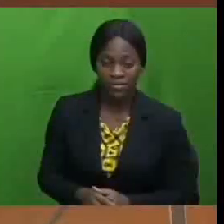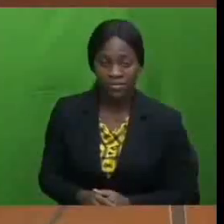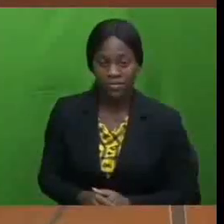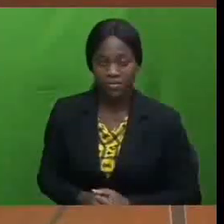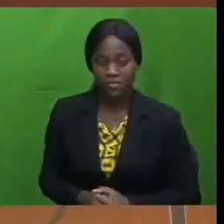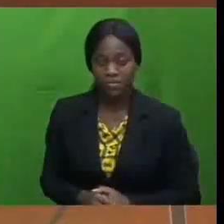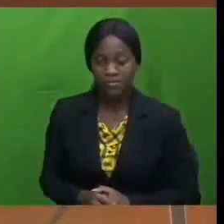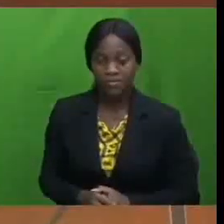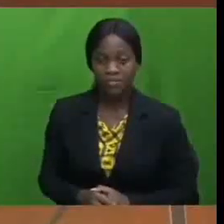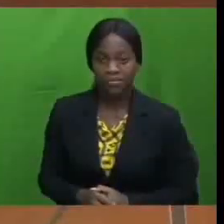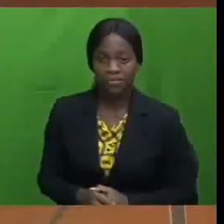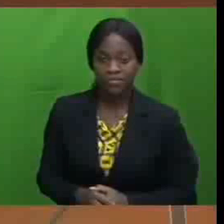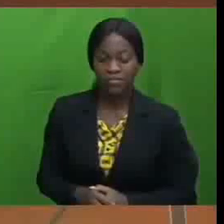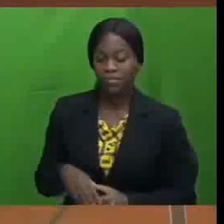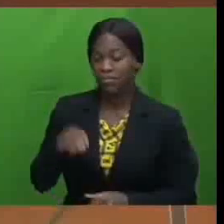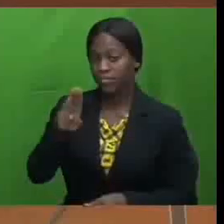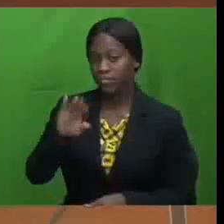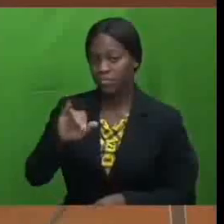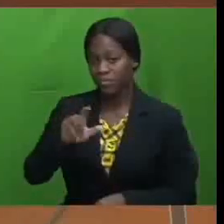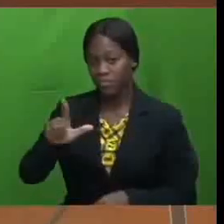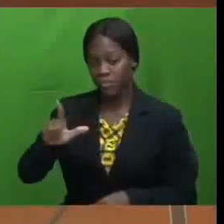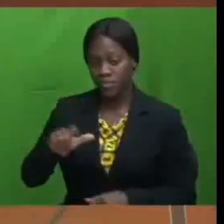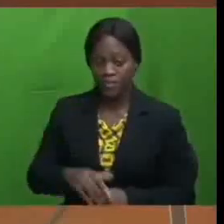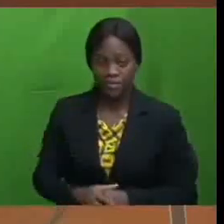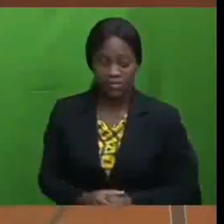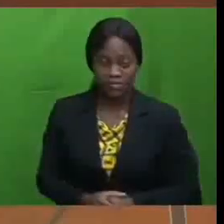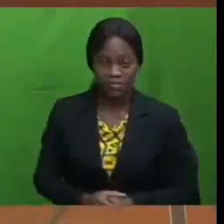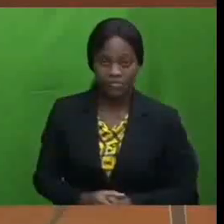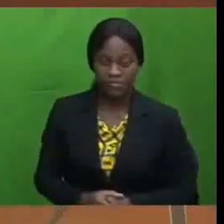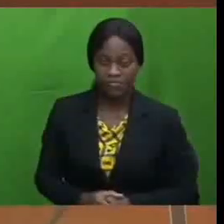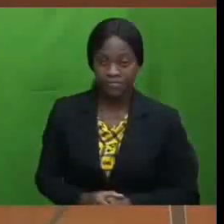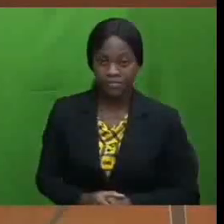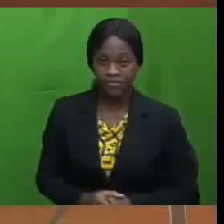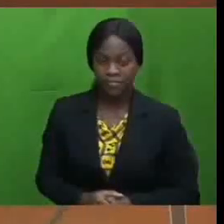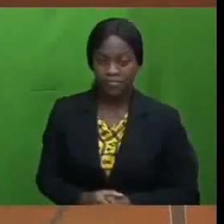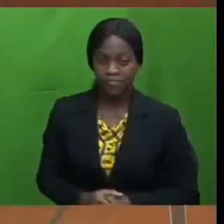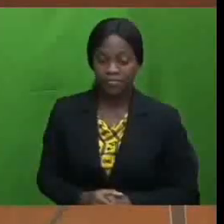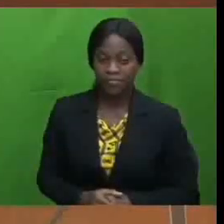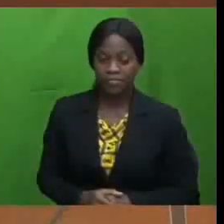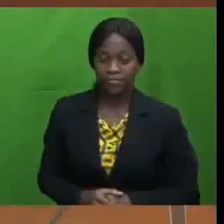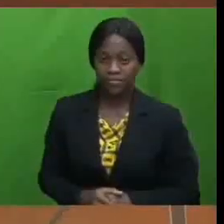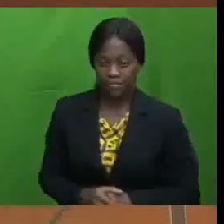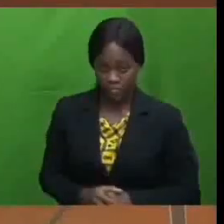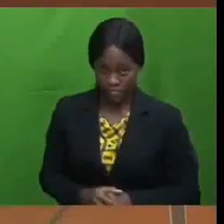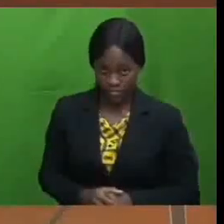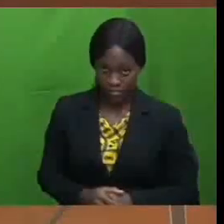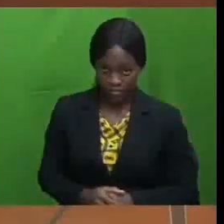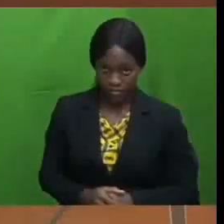the bill. Mr. Speaker, the Honorable Abraka